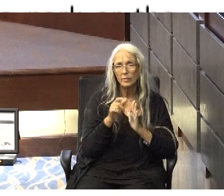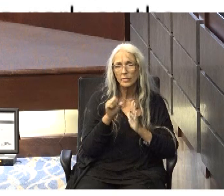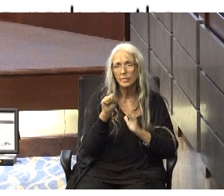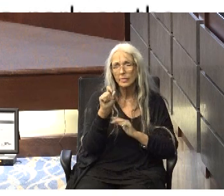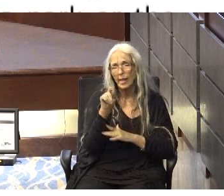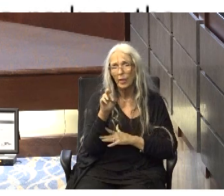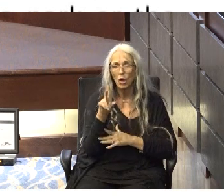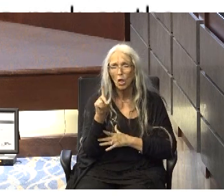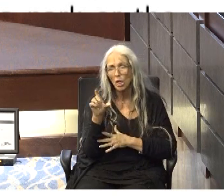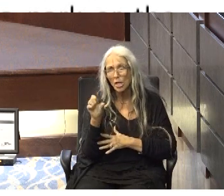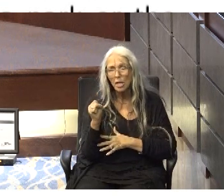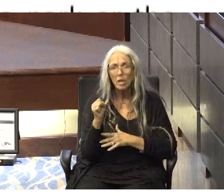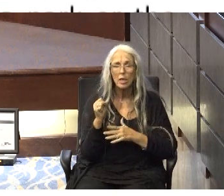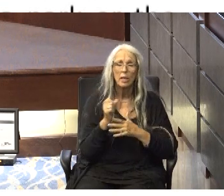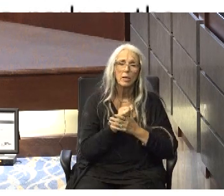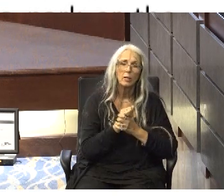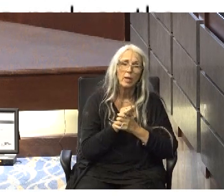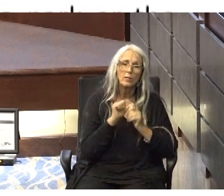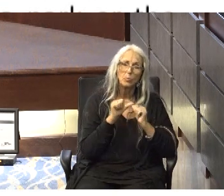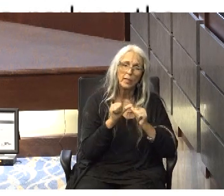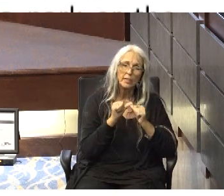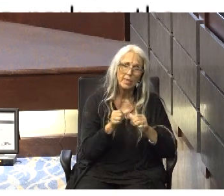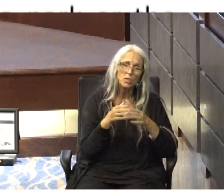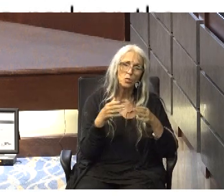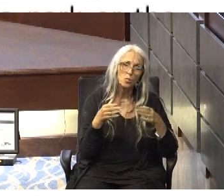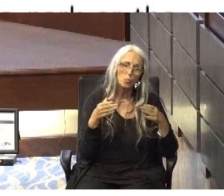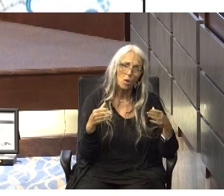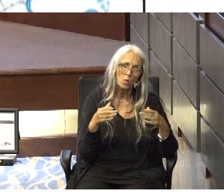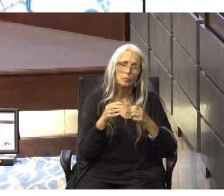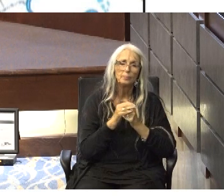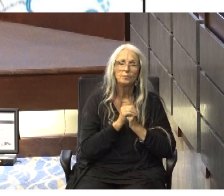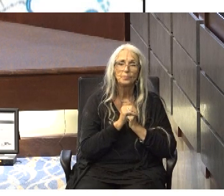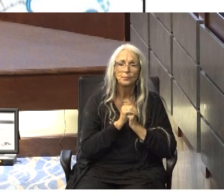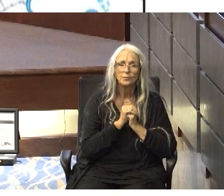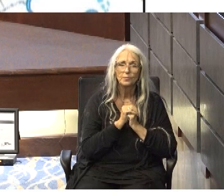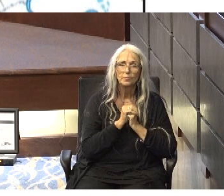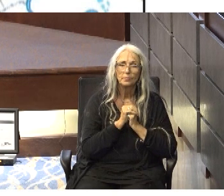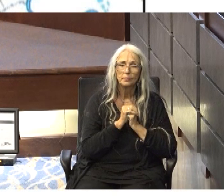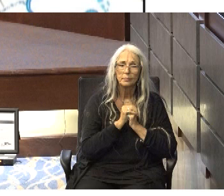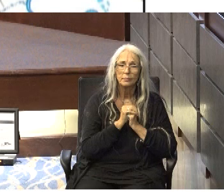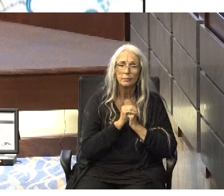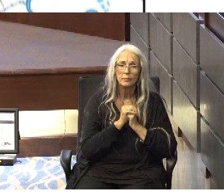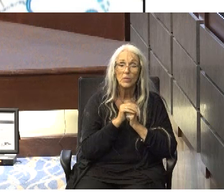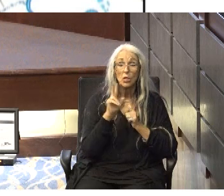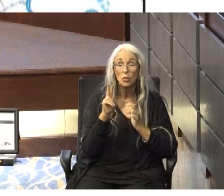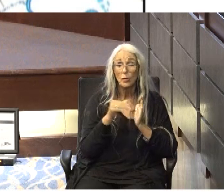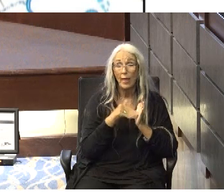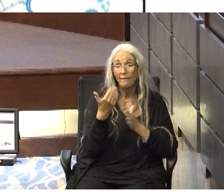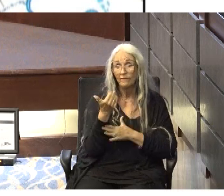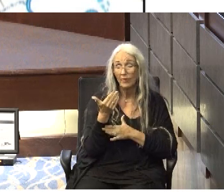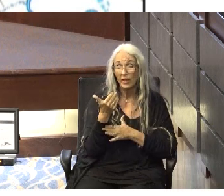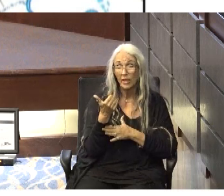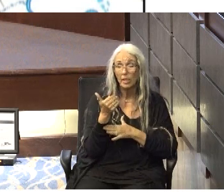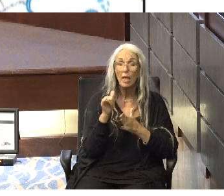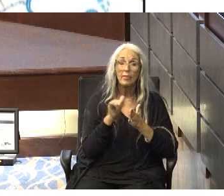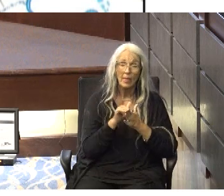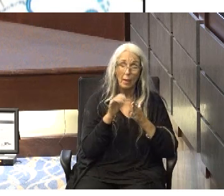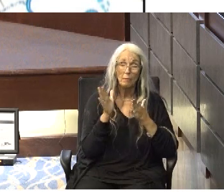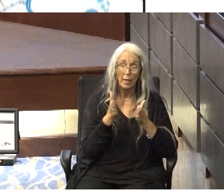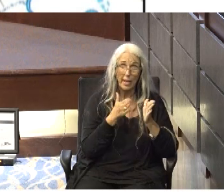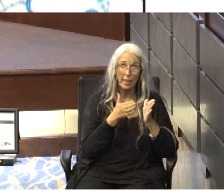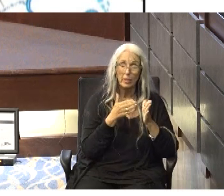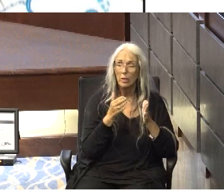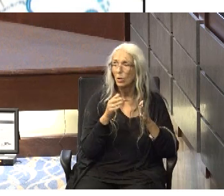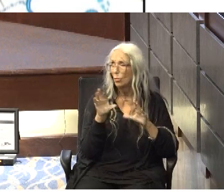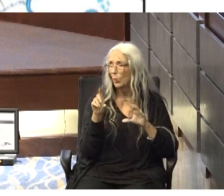also property acquisitions as we continue to grow outside the core. In 2015, in that plan,